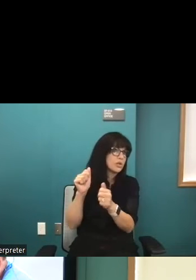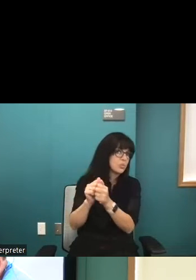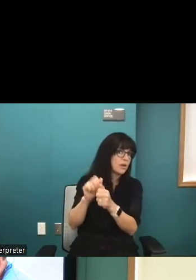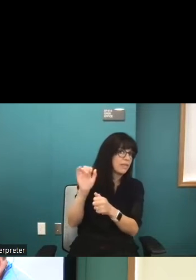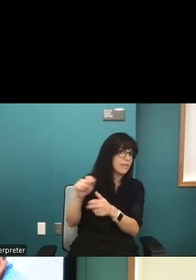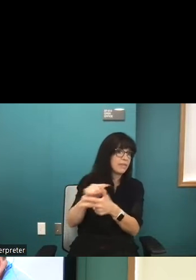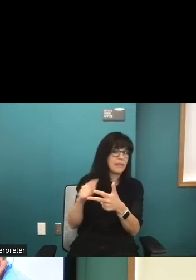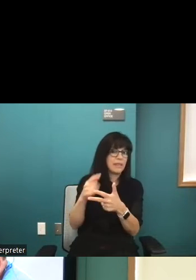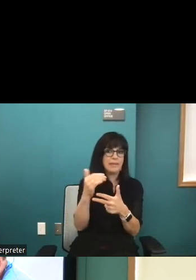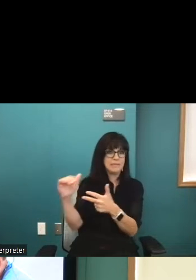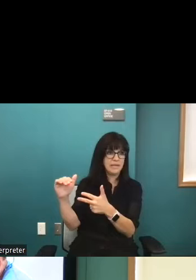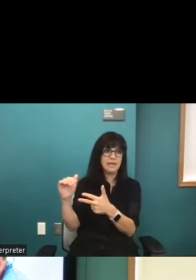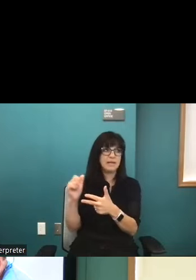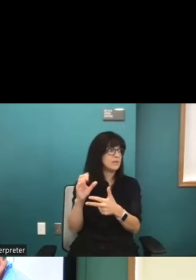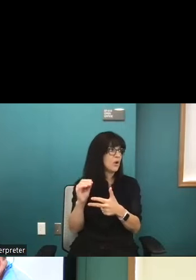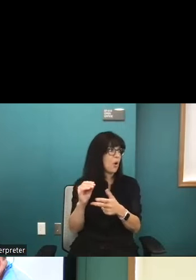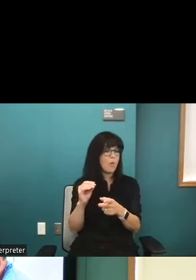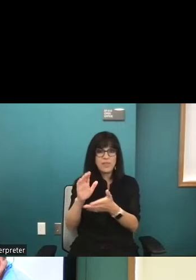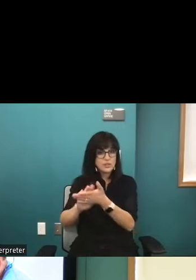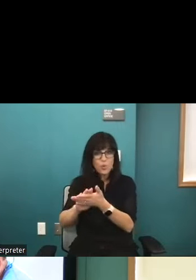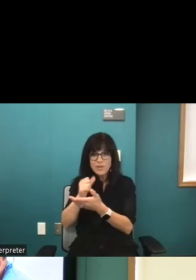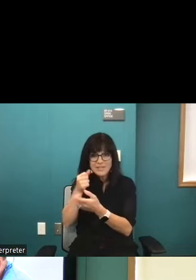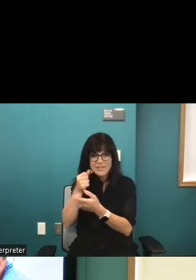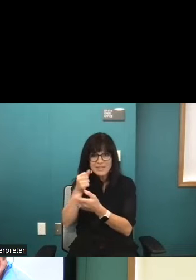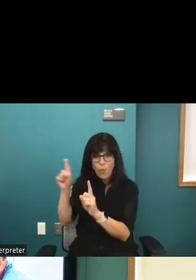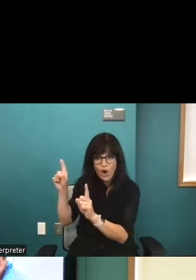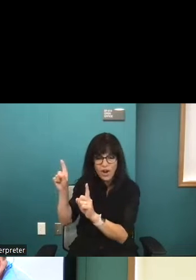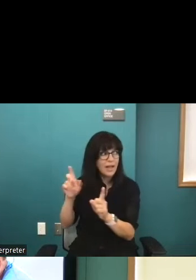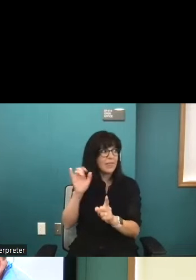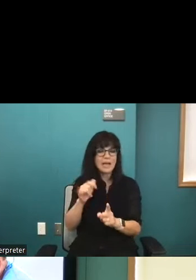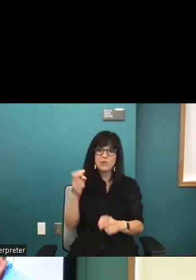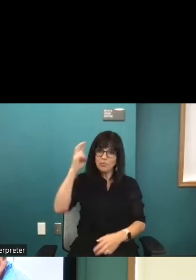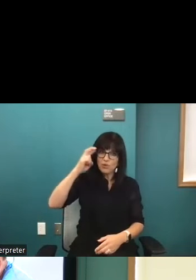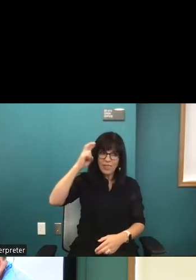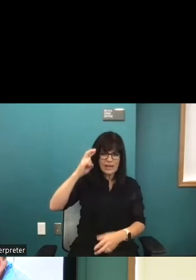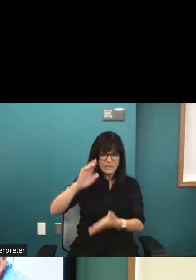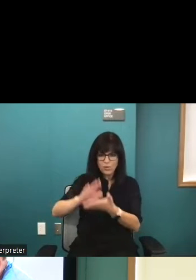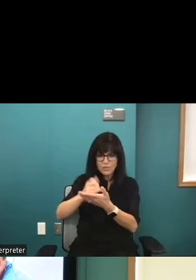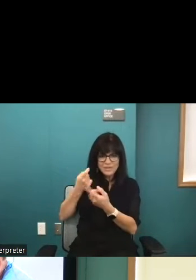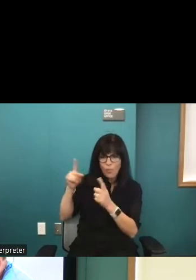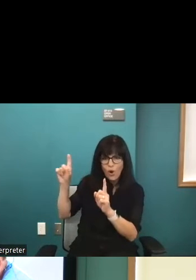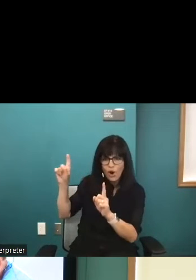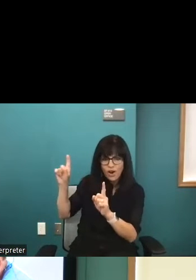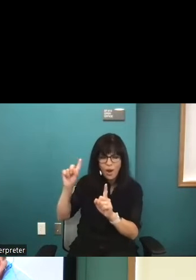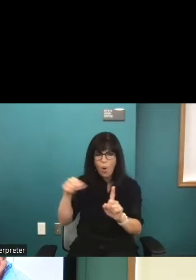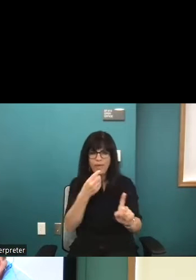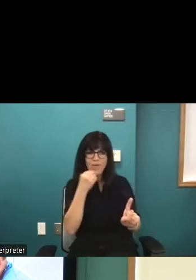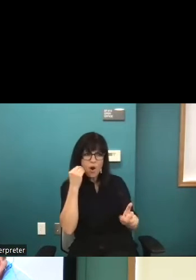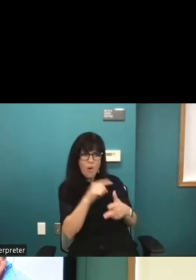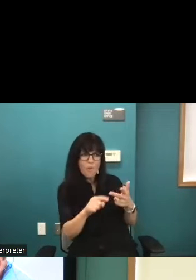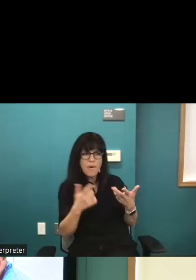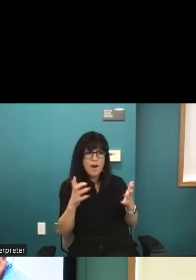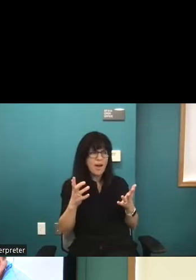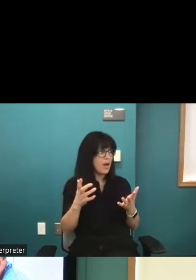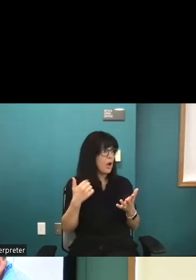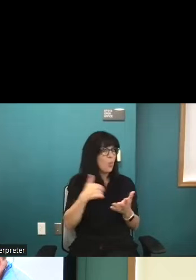pen, and the slide. It does not work with the one in the school, which is what I'm finding, and I think that's ridiculous. Yeah. They've already had to get one,